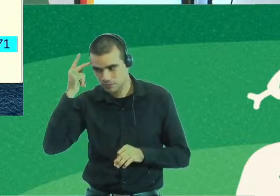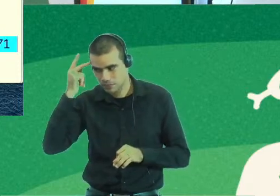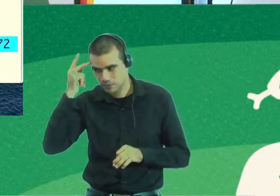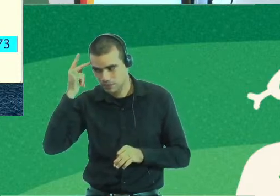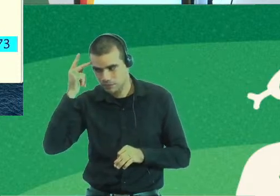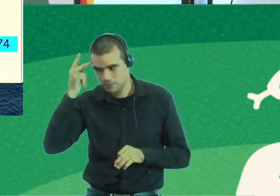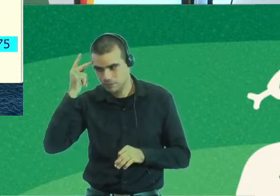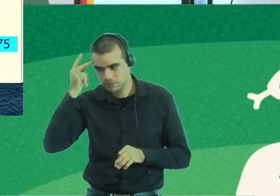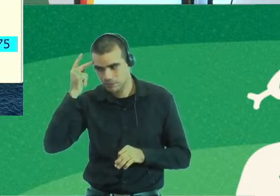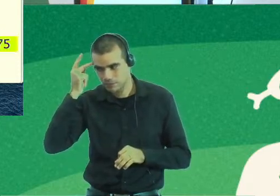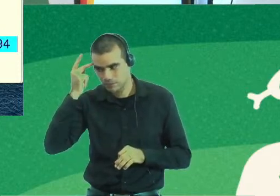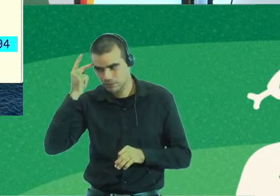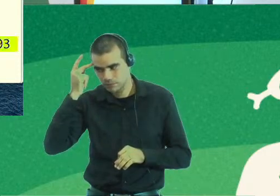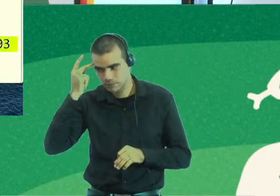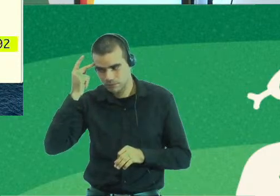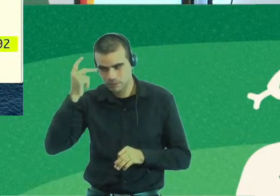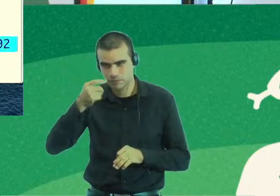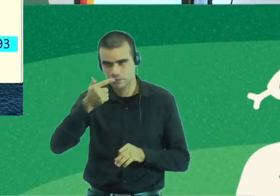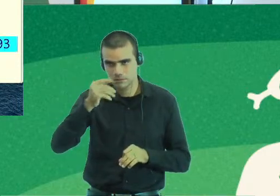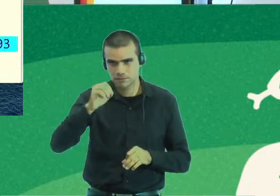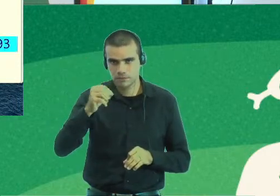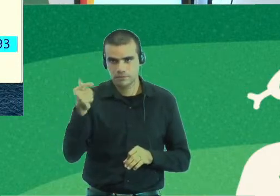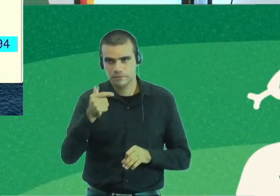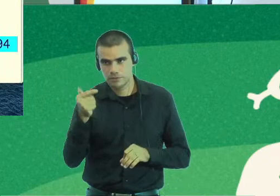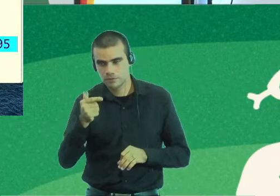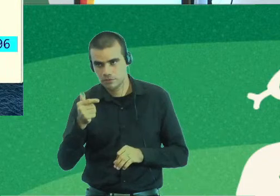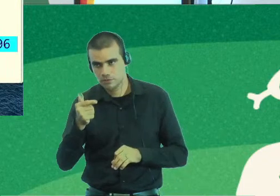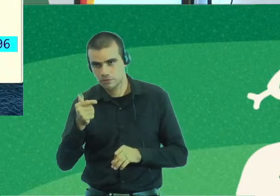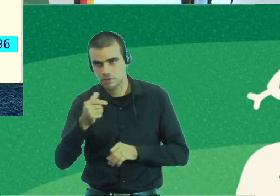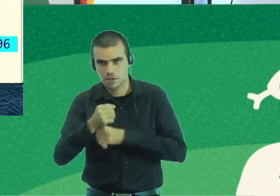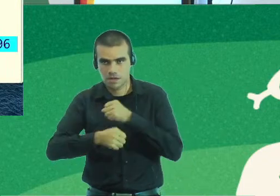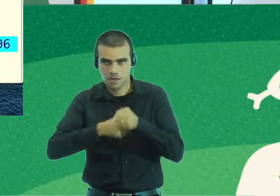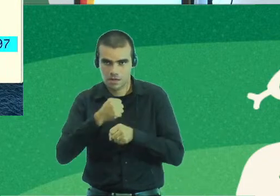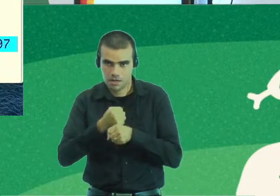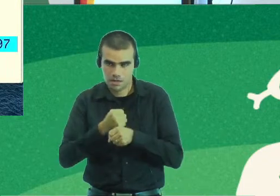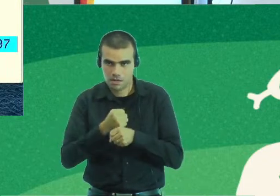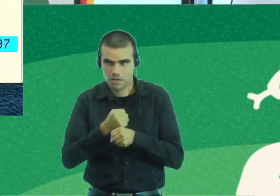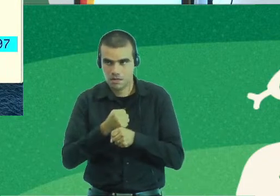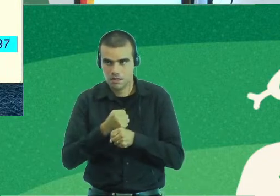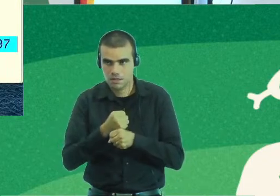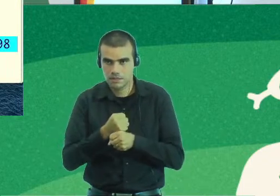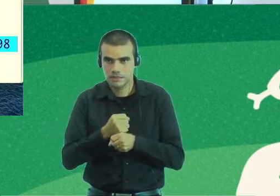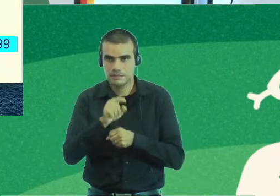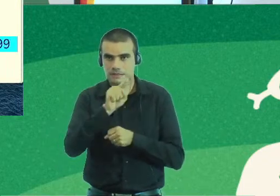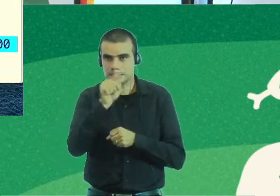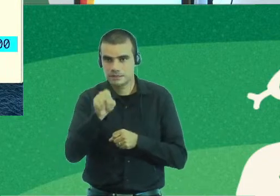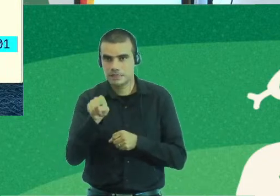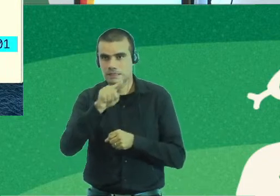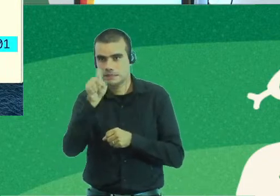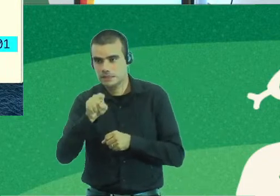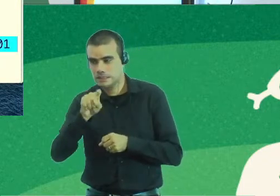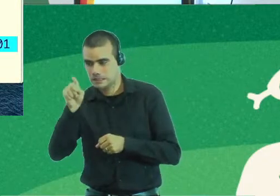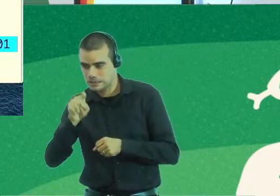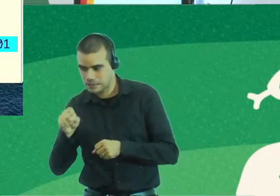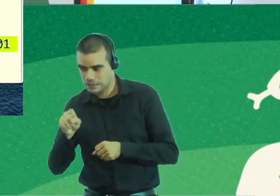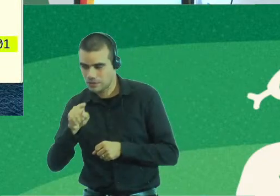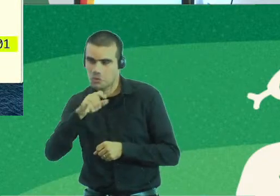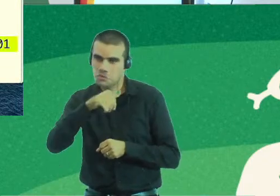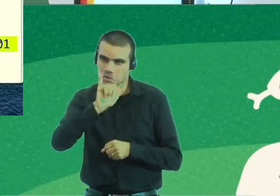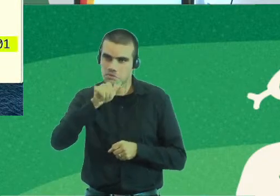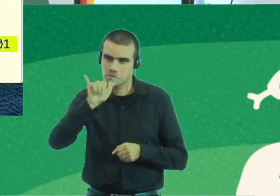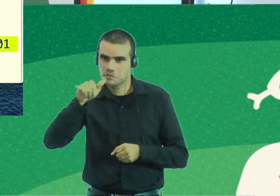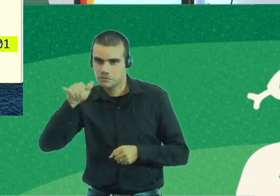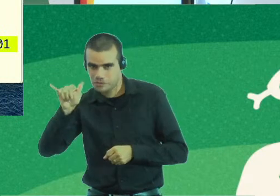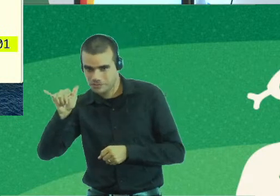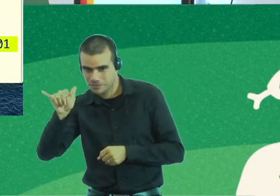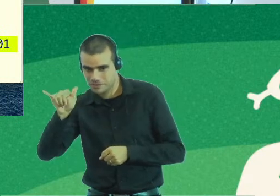then 2022 will be the year. So if I do ZZZ and YYYY, then that will